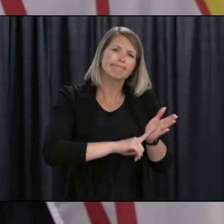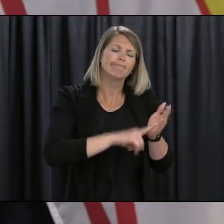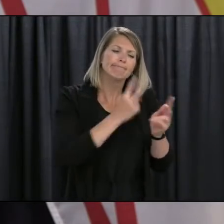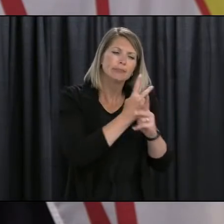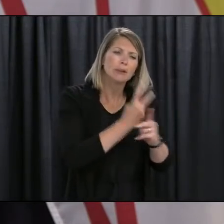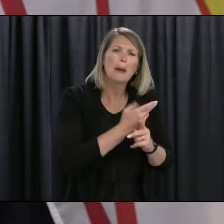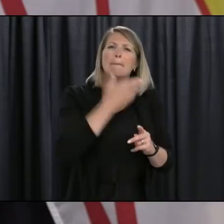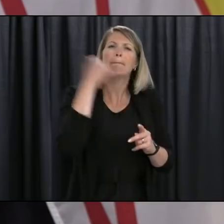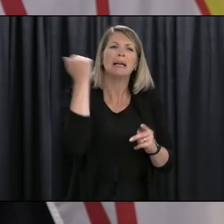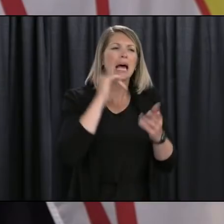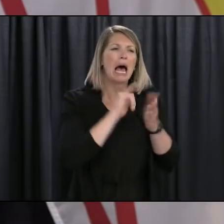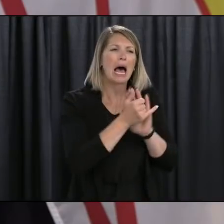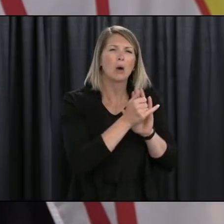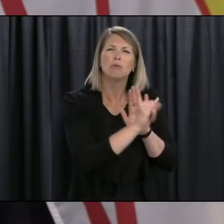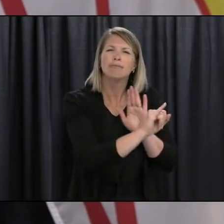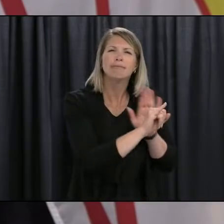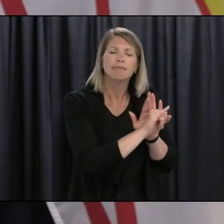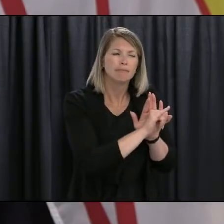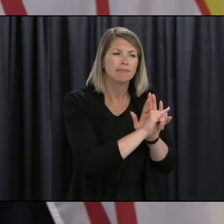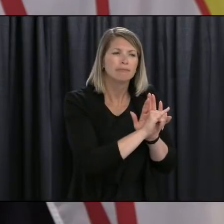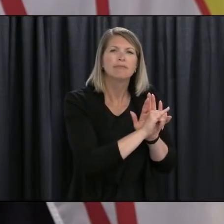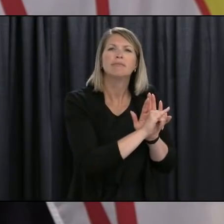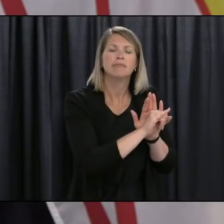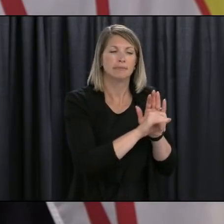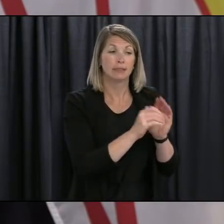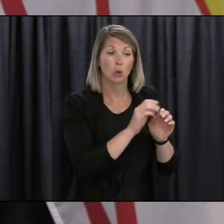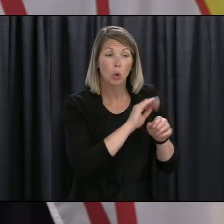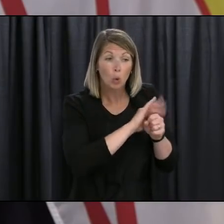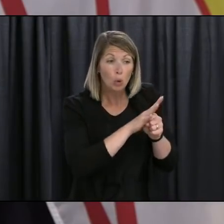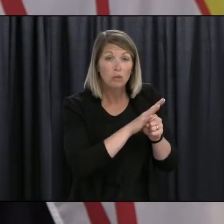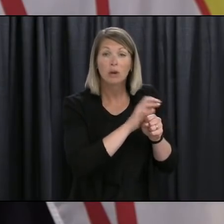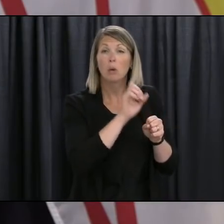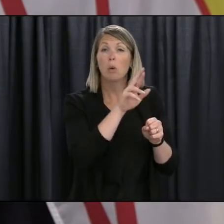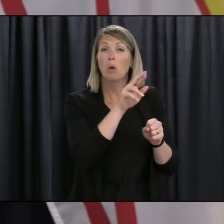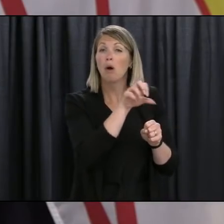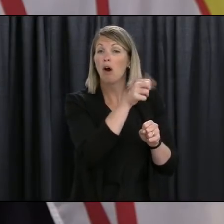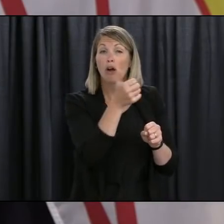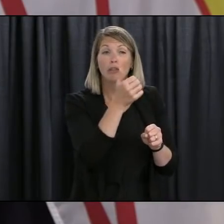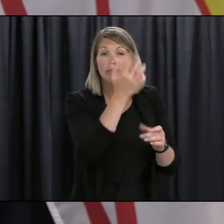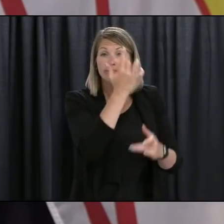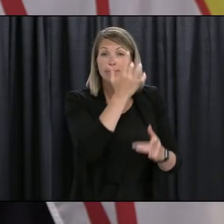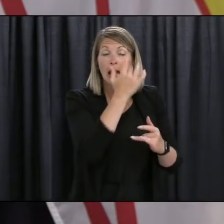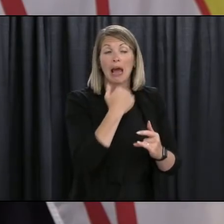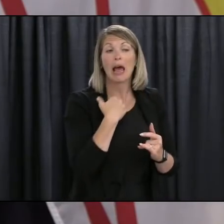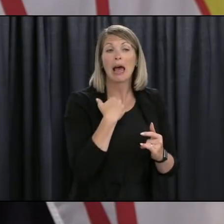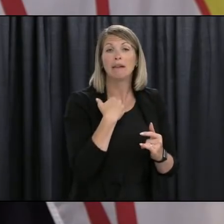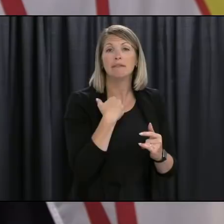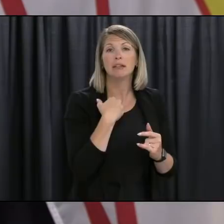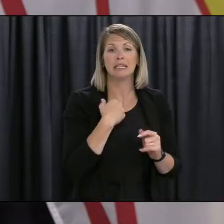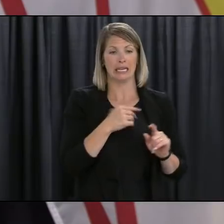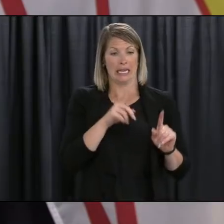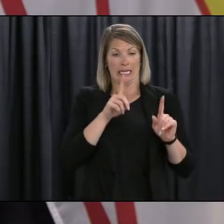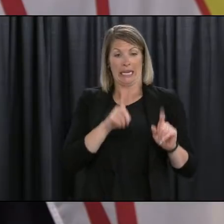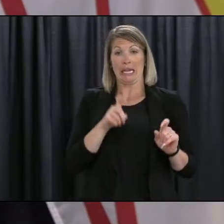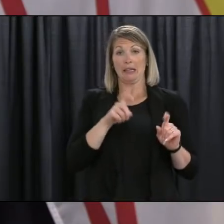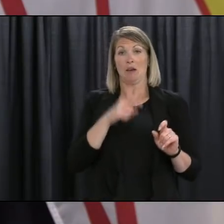of, determining should people come in on any given day. It's, that's not what this test was designed